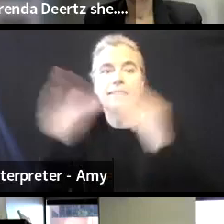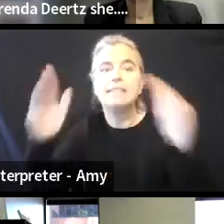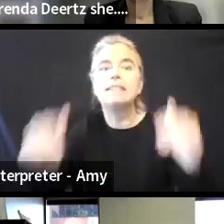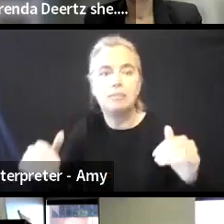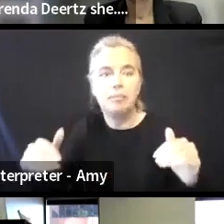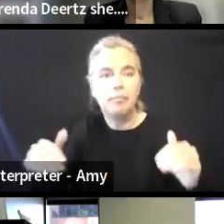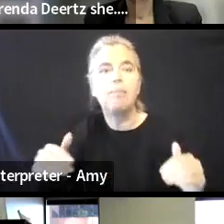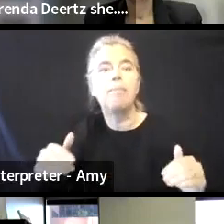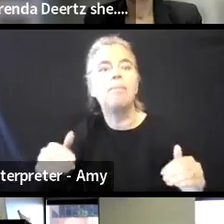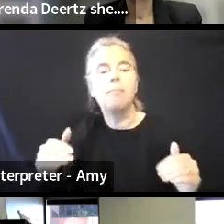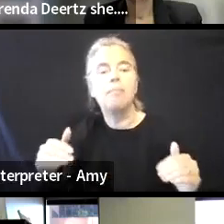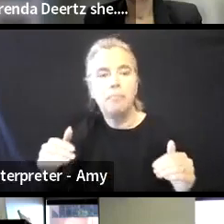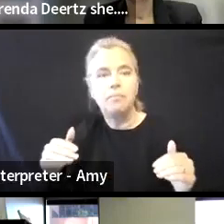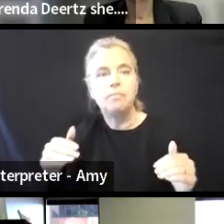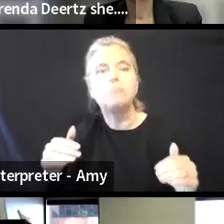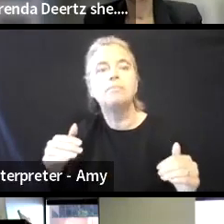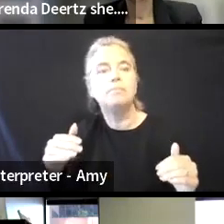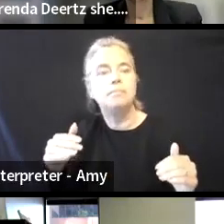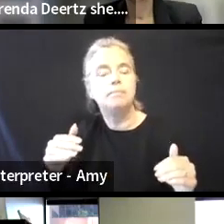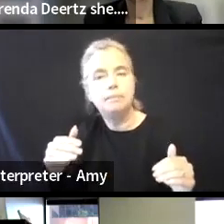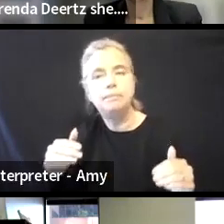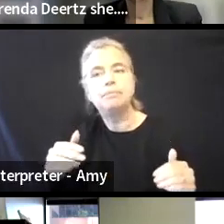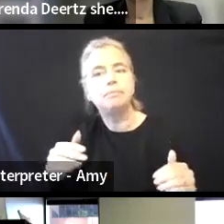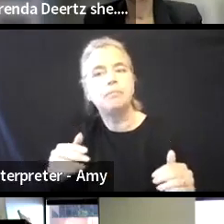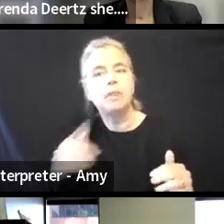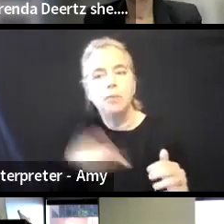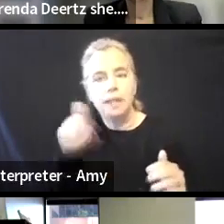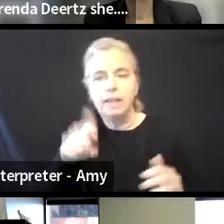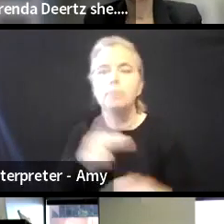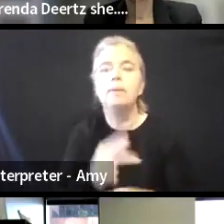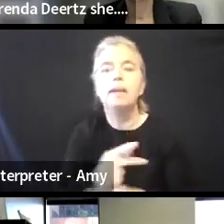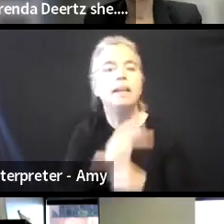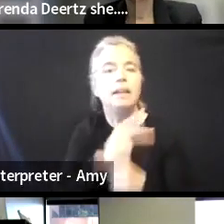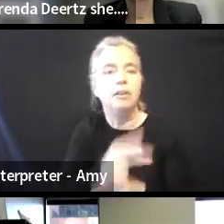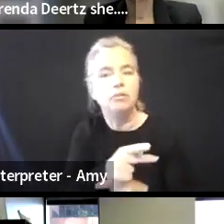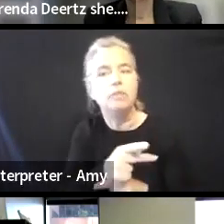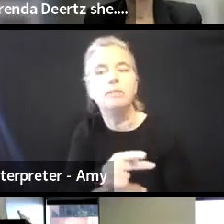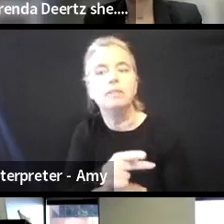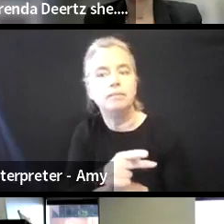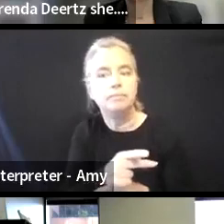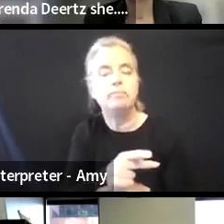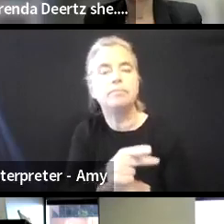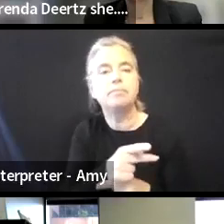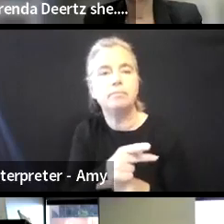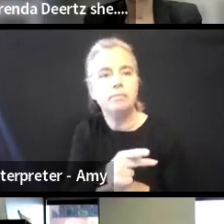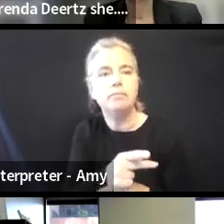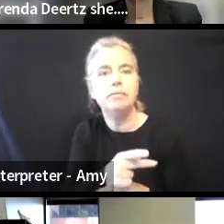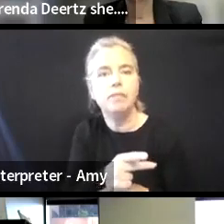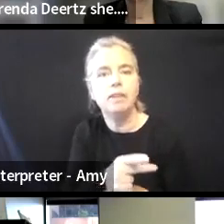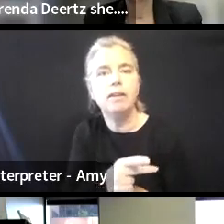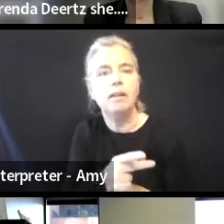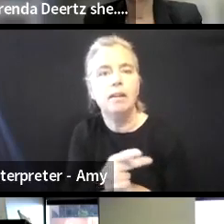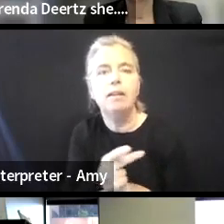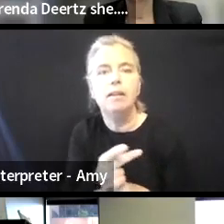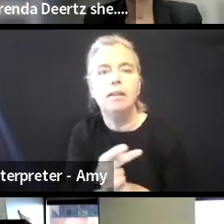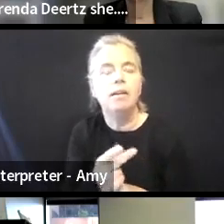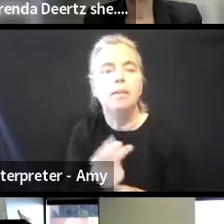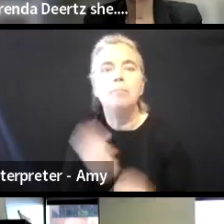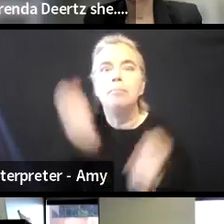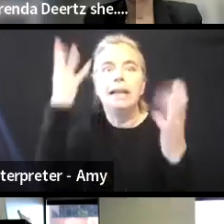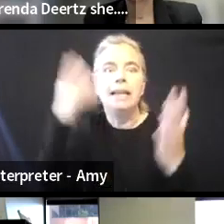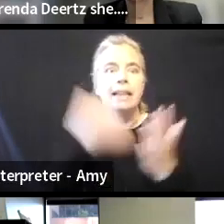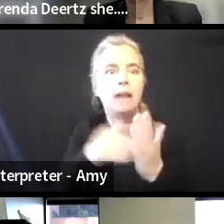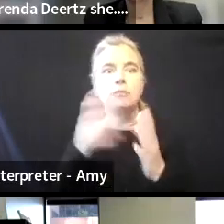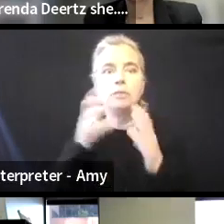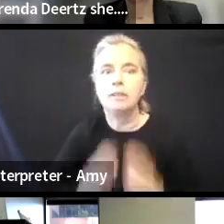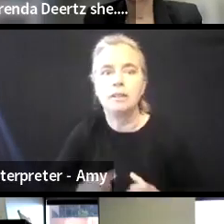we need to be very, very careful and measured about this integration period. We have thousands of customers to move through this.